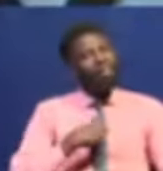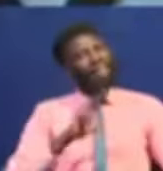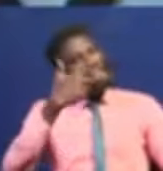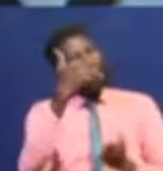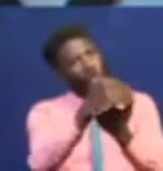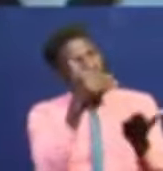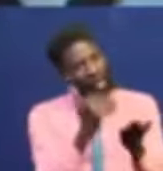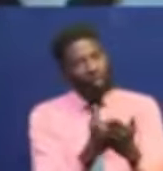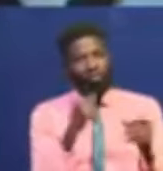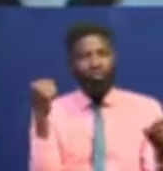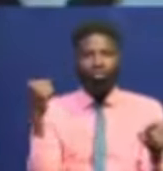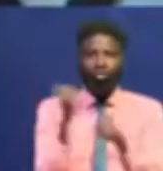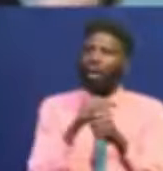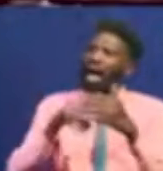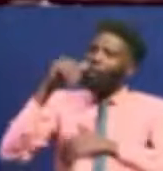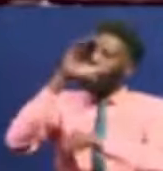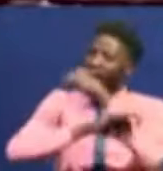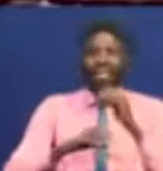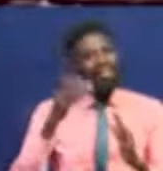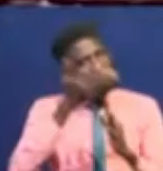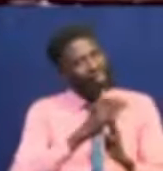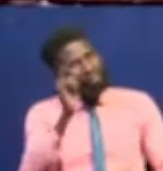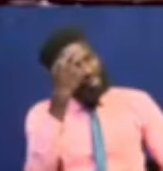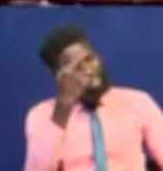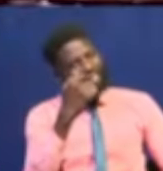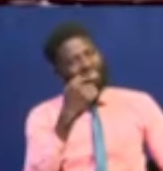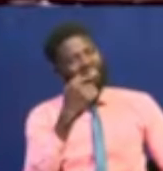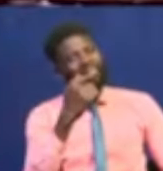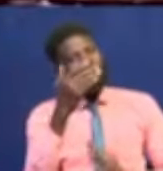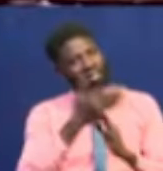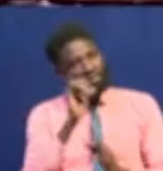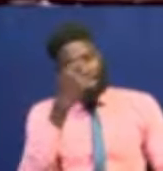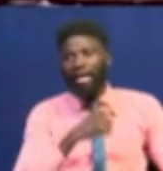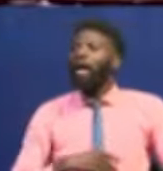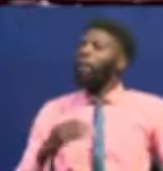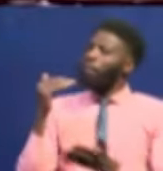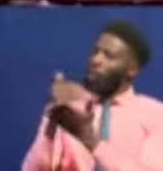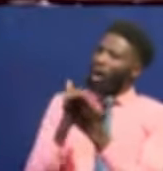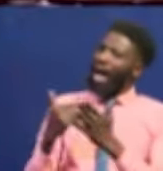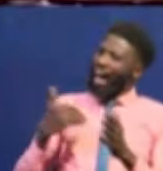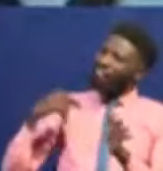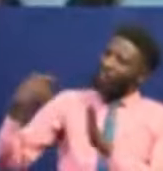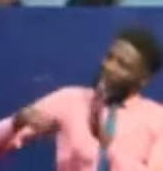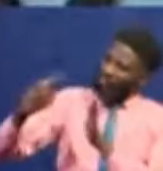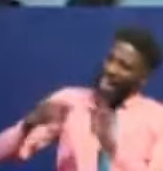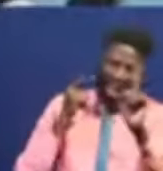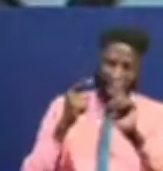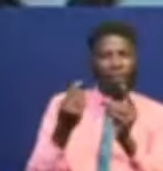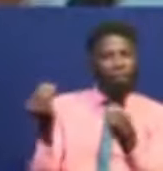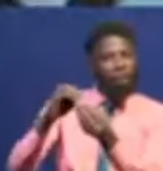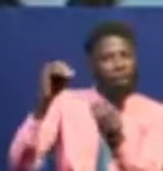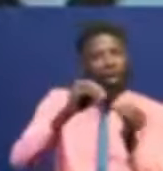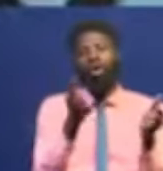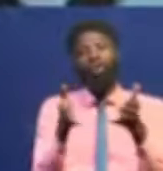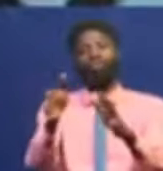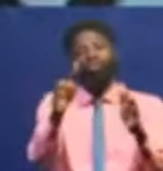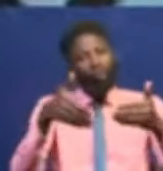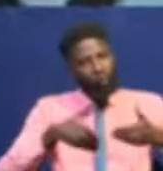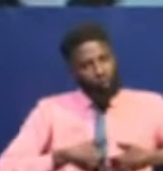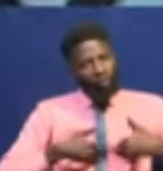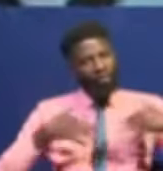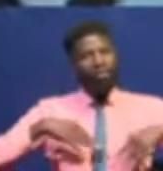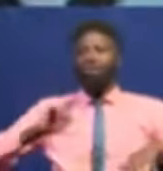on export of labor. Mr. President, I have a fourth program on manufacturing, yes, to be able to create more opportunities for the young people